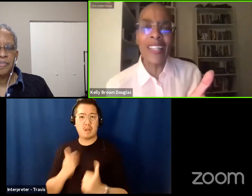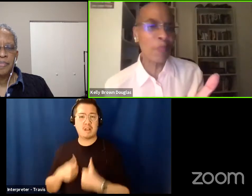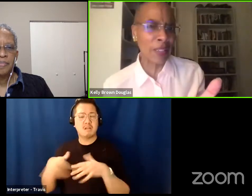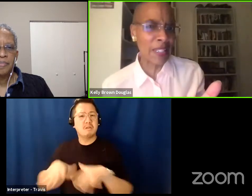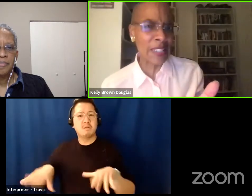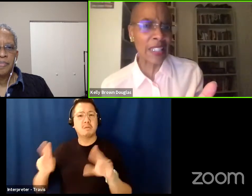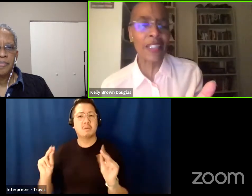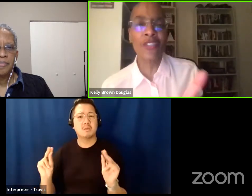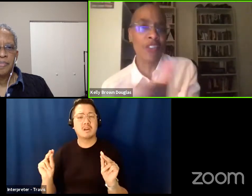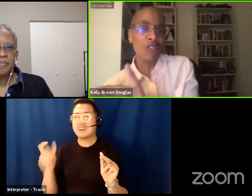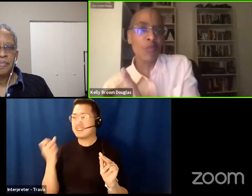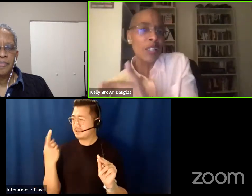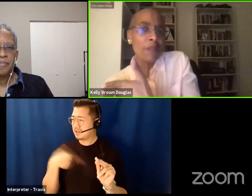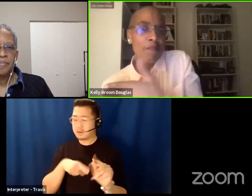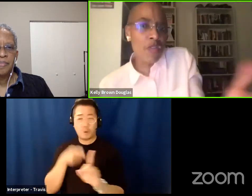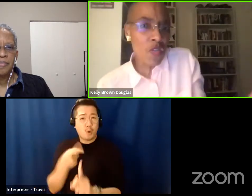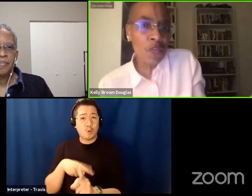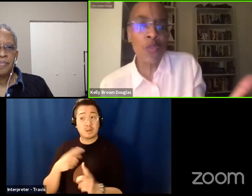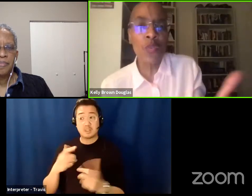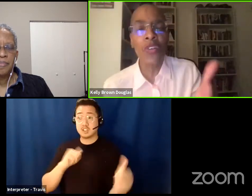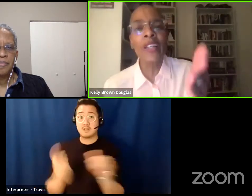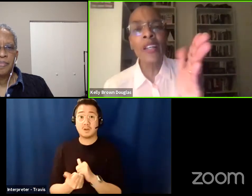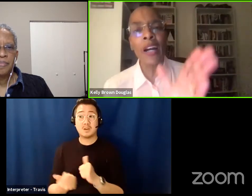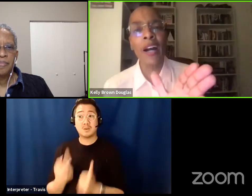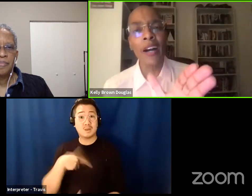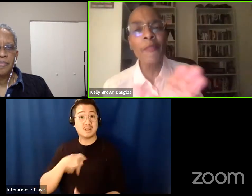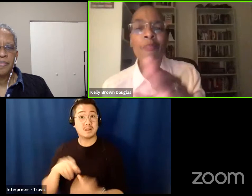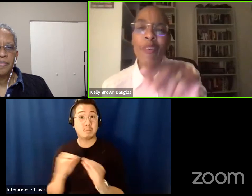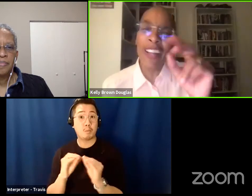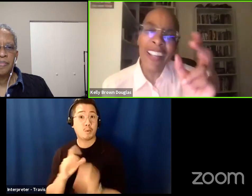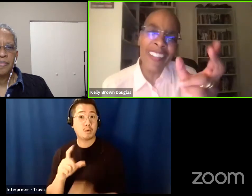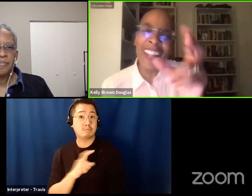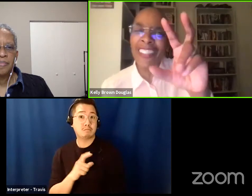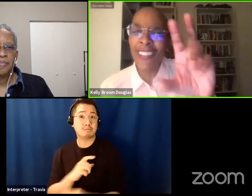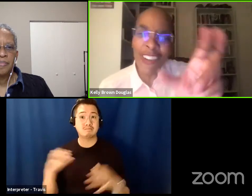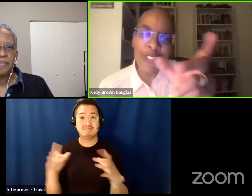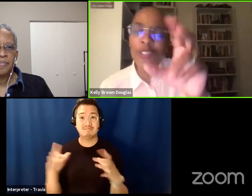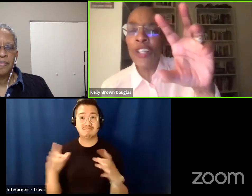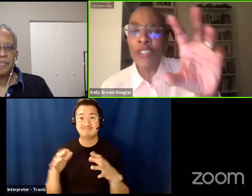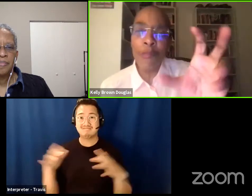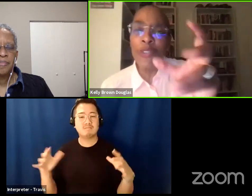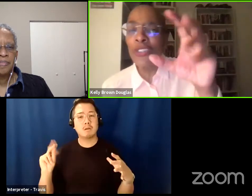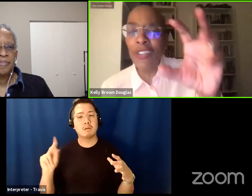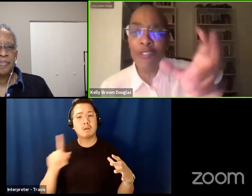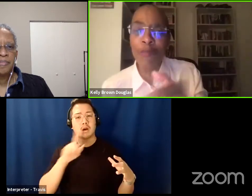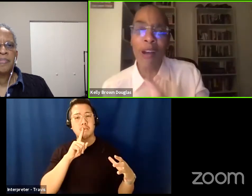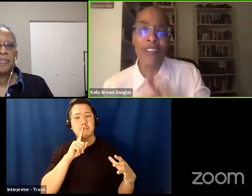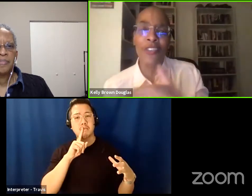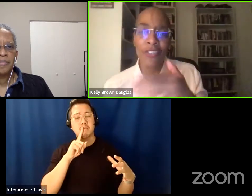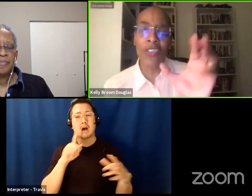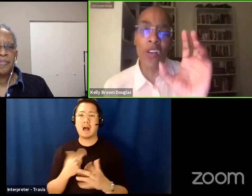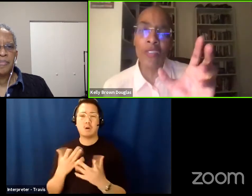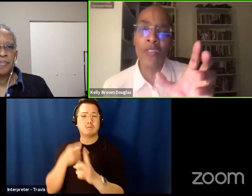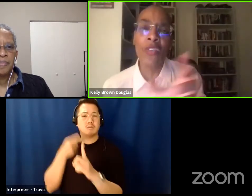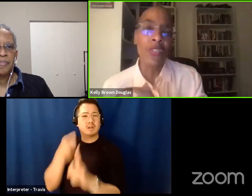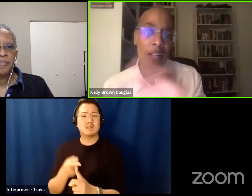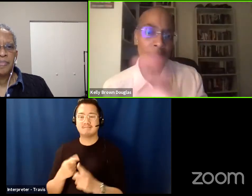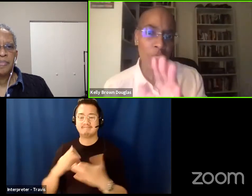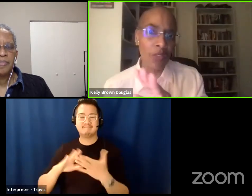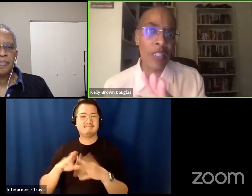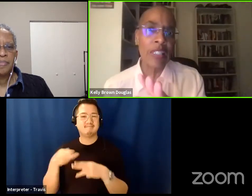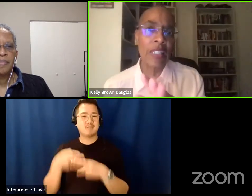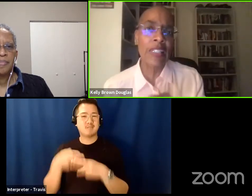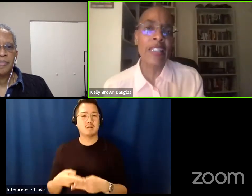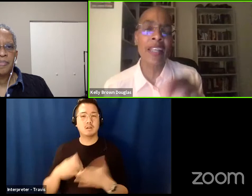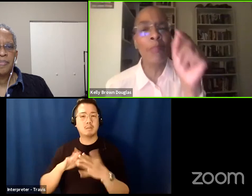don't need policing in this country. We can move toward what I like to call sort of community responders and all of those kind